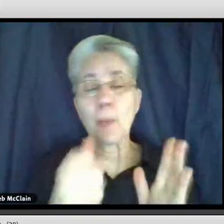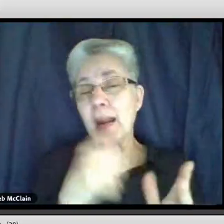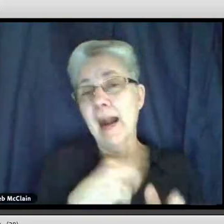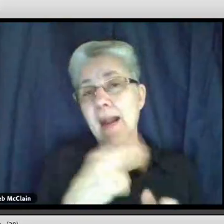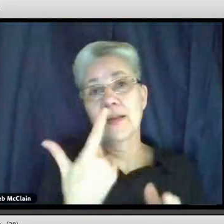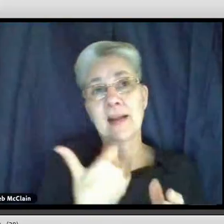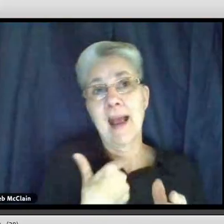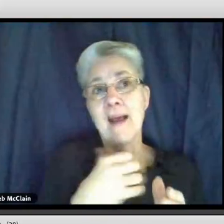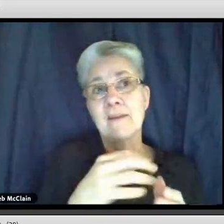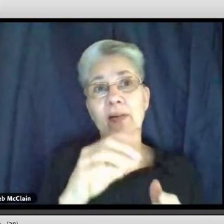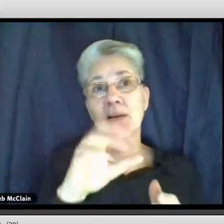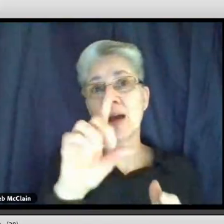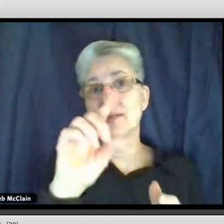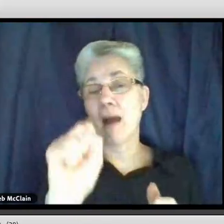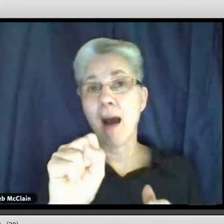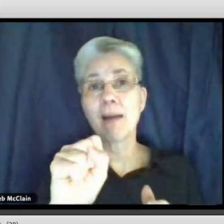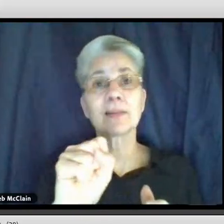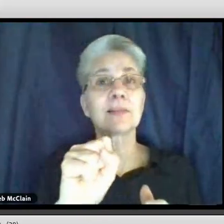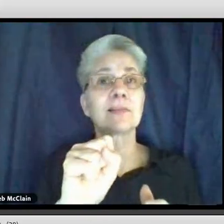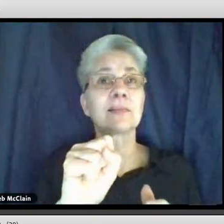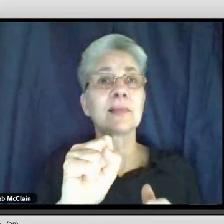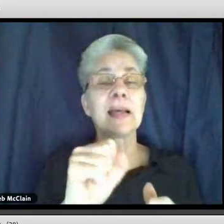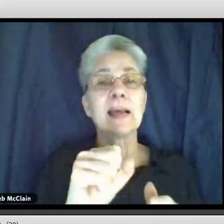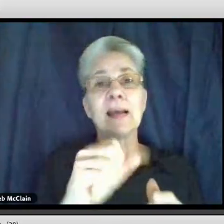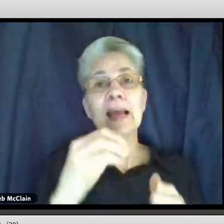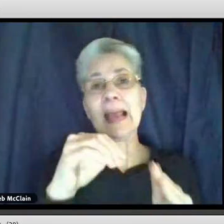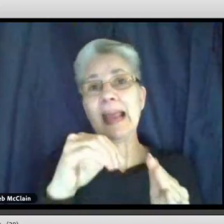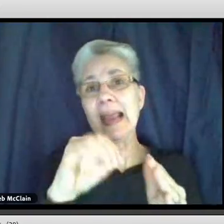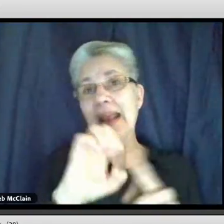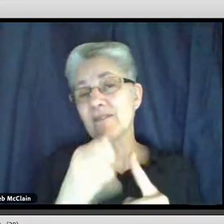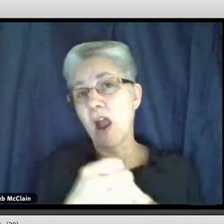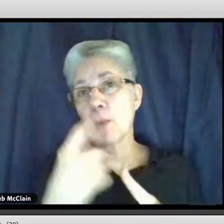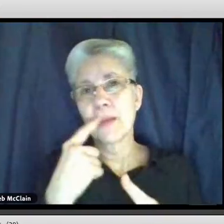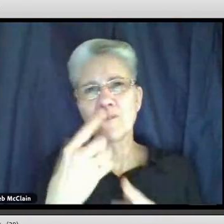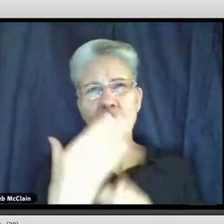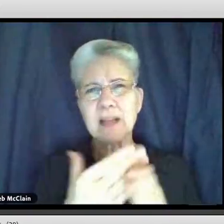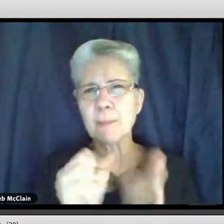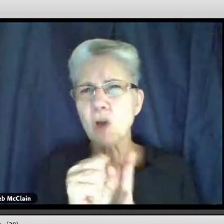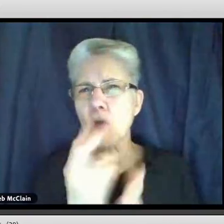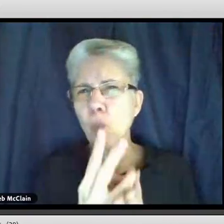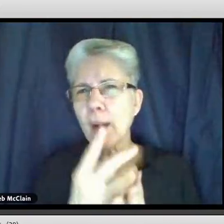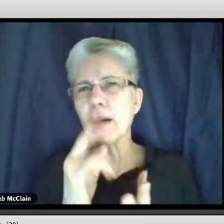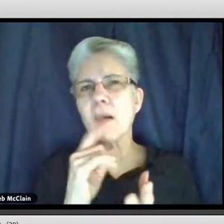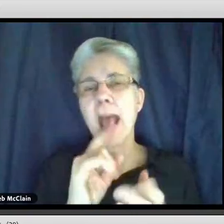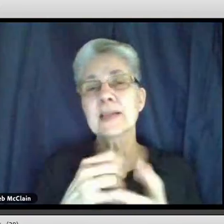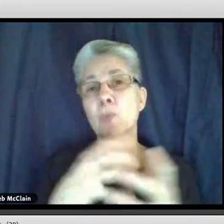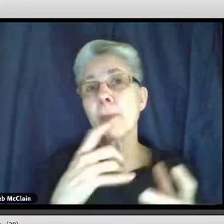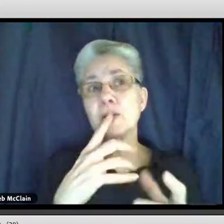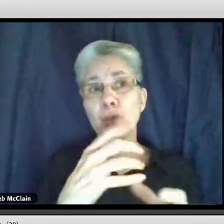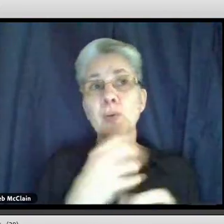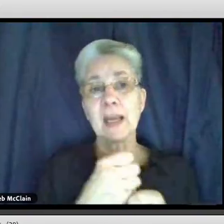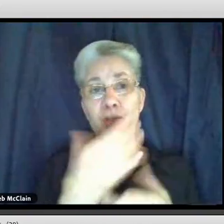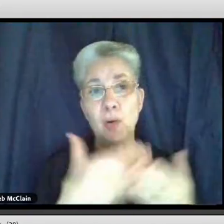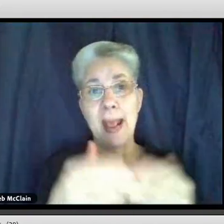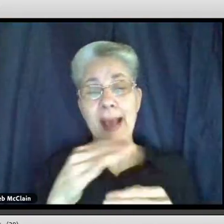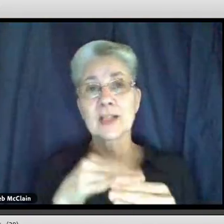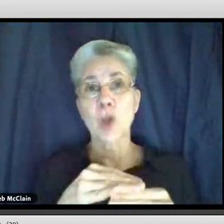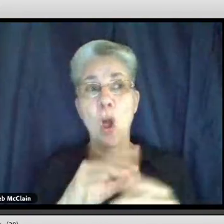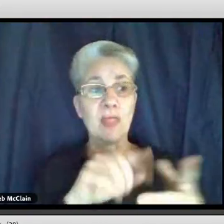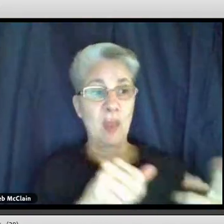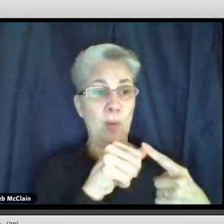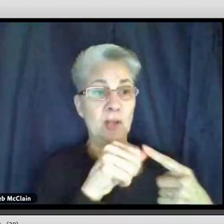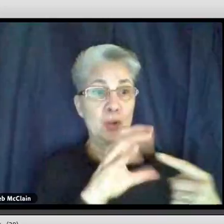an MS-DOS environment for certain pieces of software. You can pretty much, as long as you can get your hands on the original